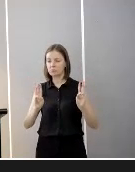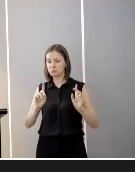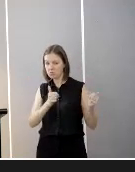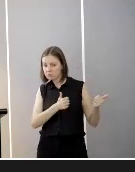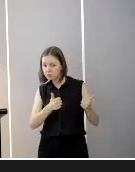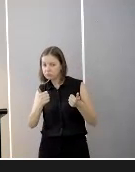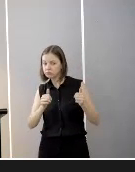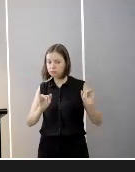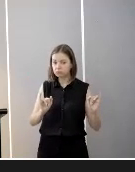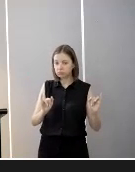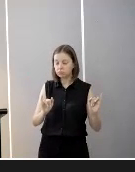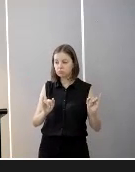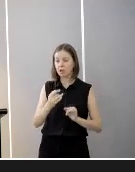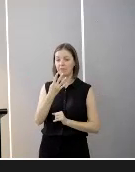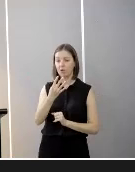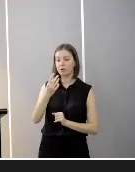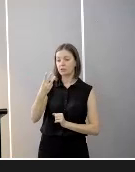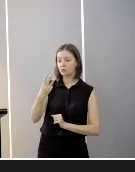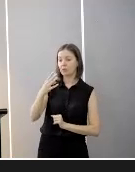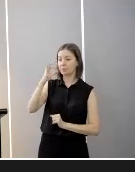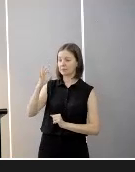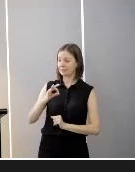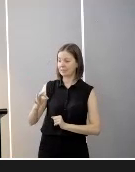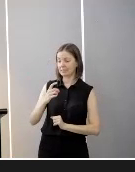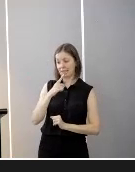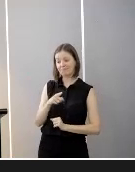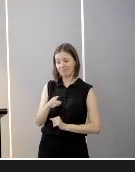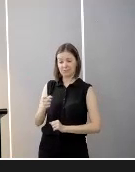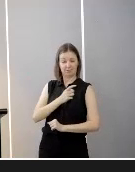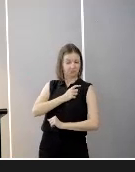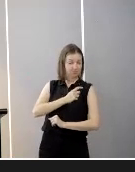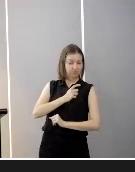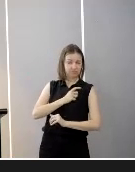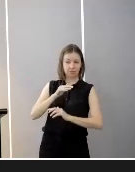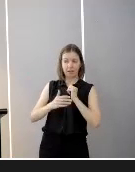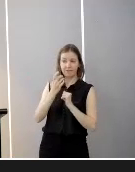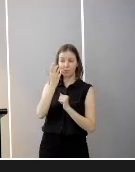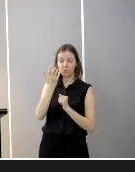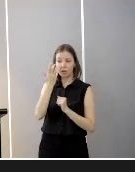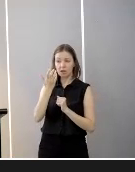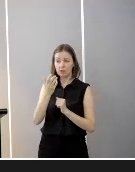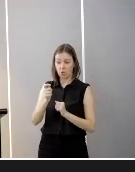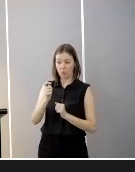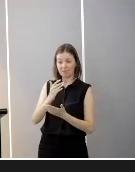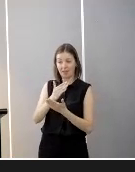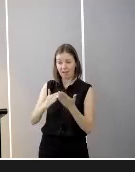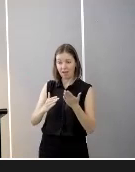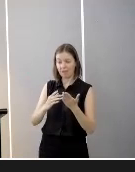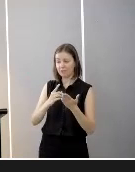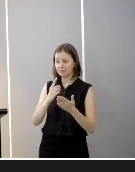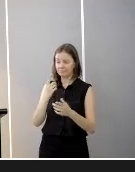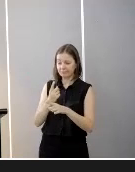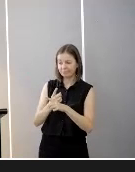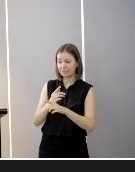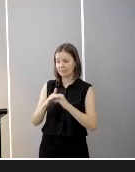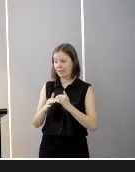And 43% endorse that they're frightened by the future. Almost half talking about their family security